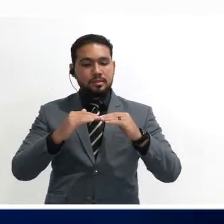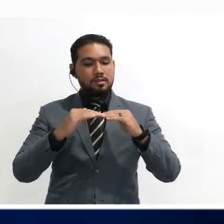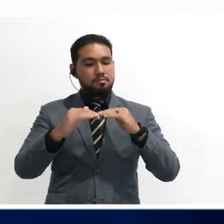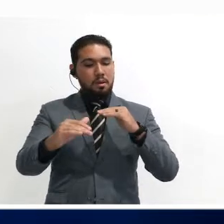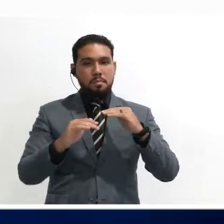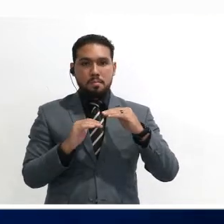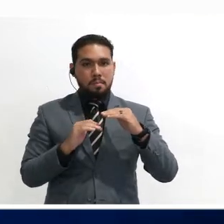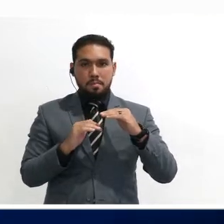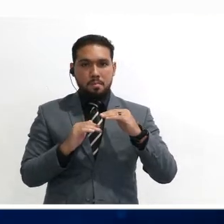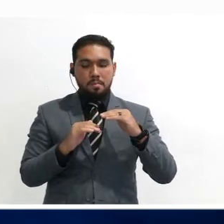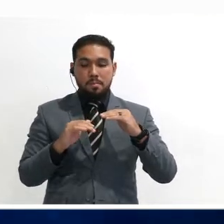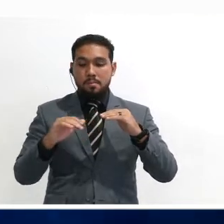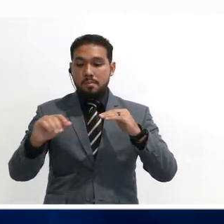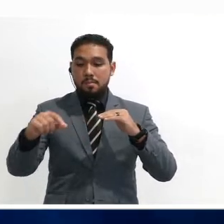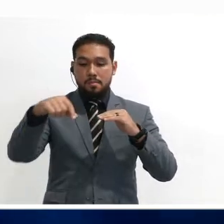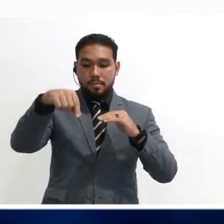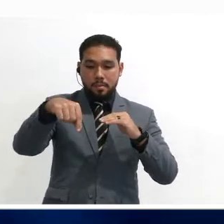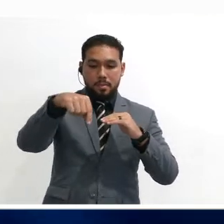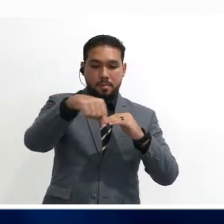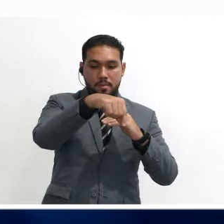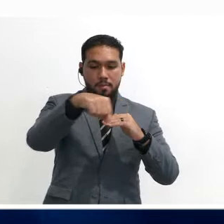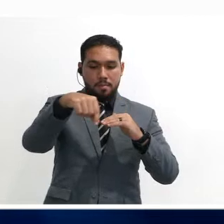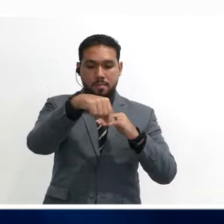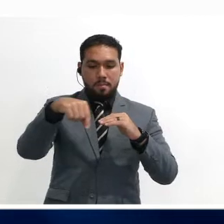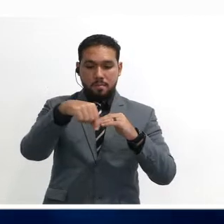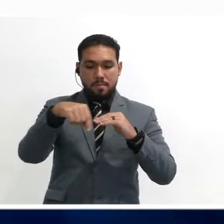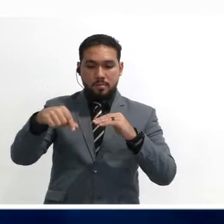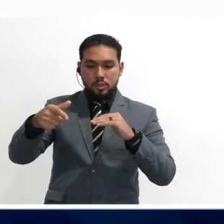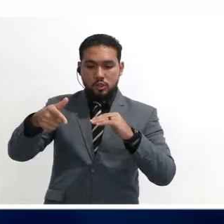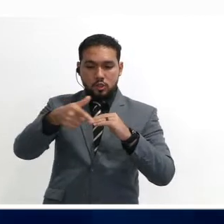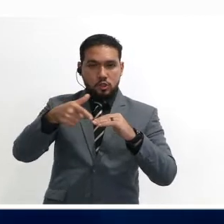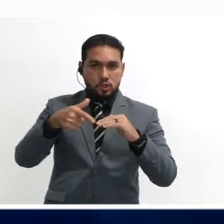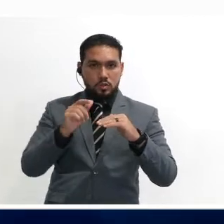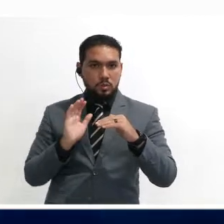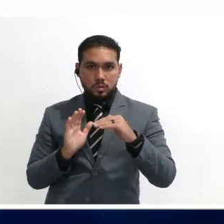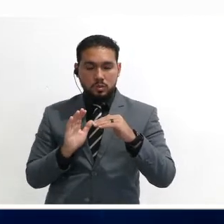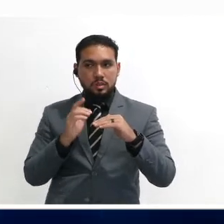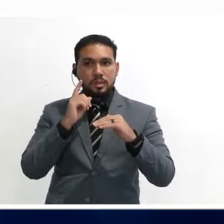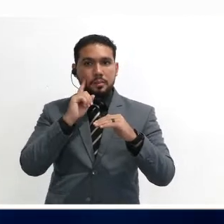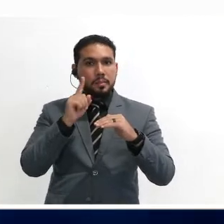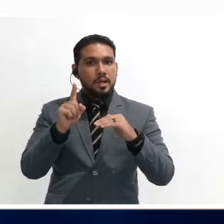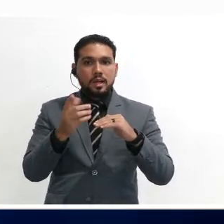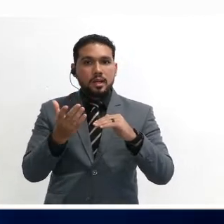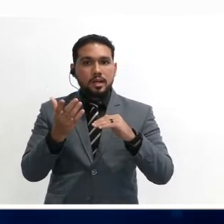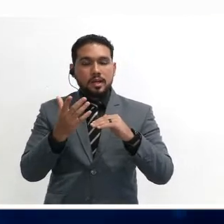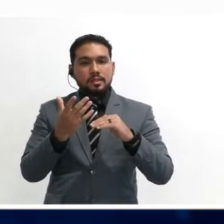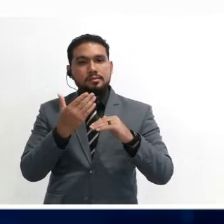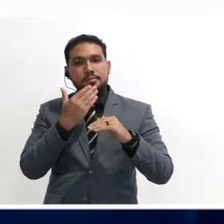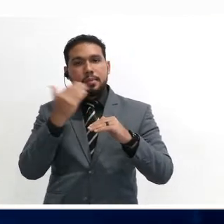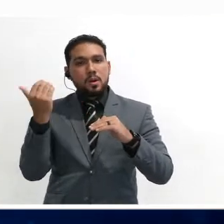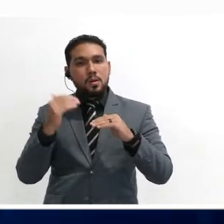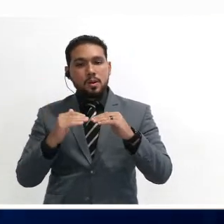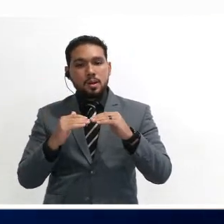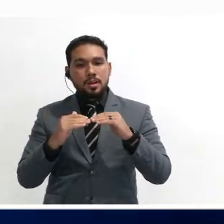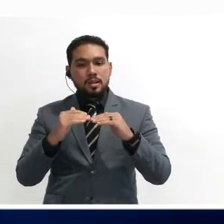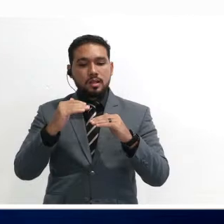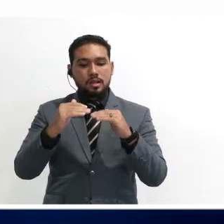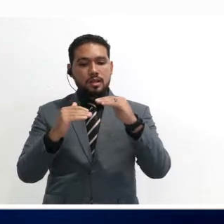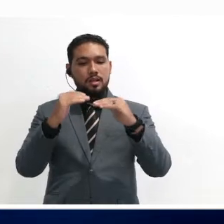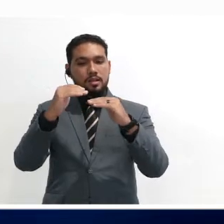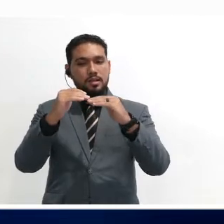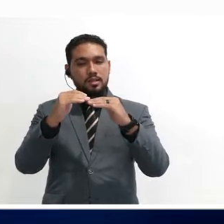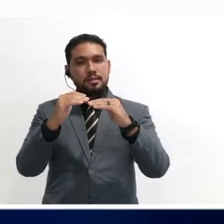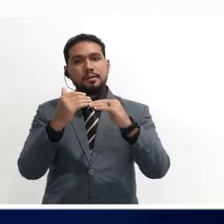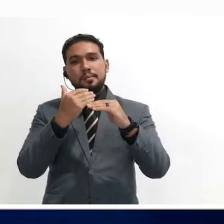optical components, whatever, to try and create that functional block at the package level rather than at the chip